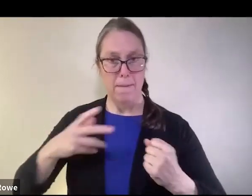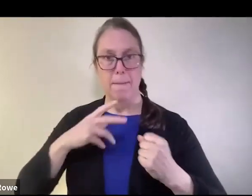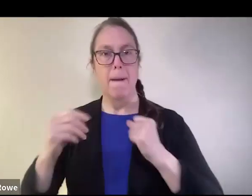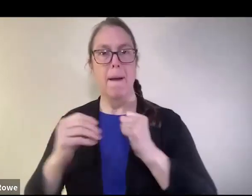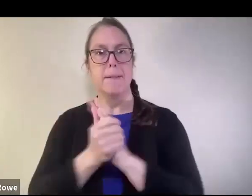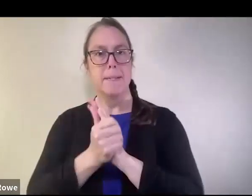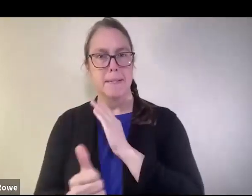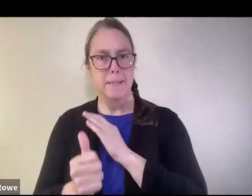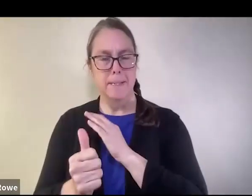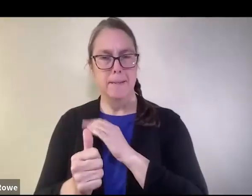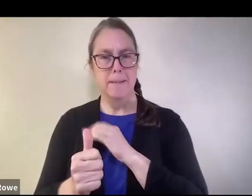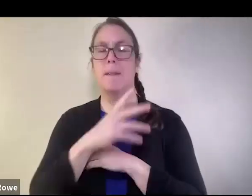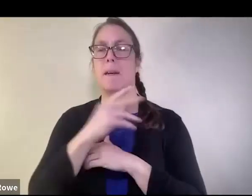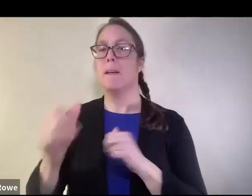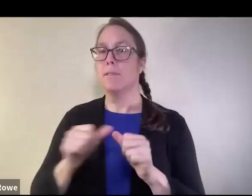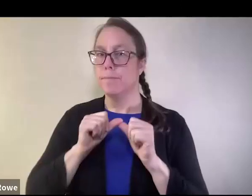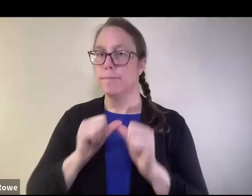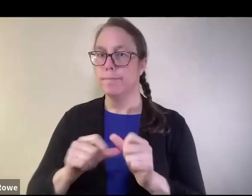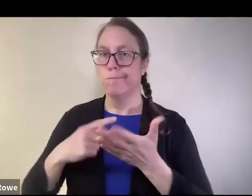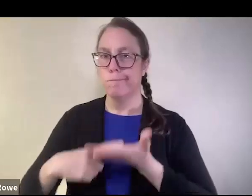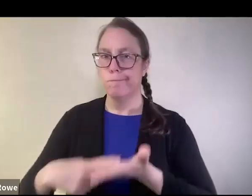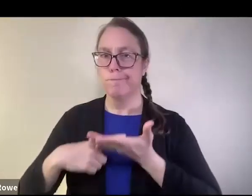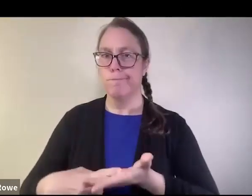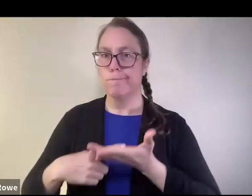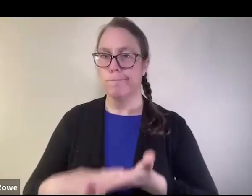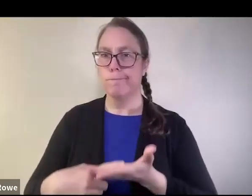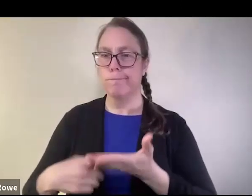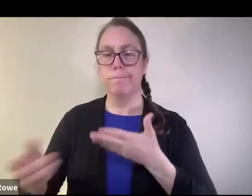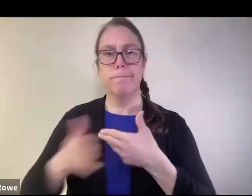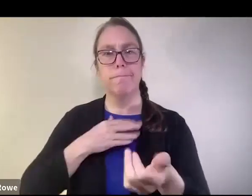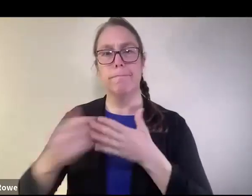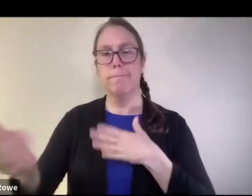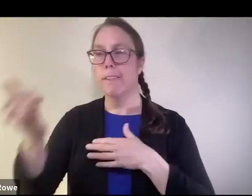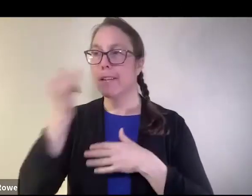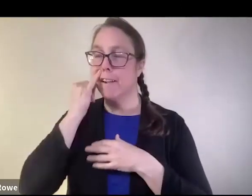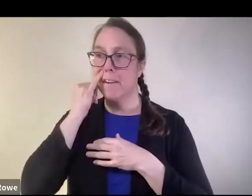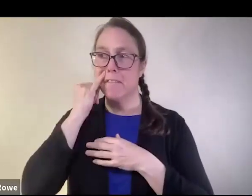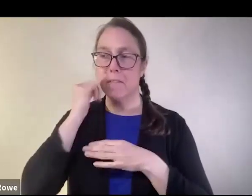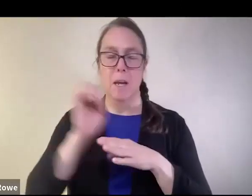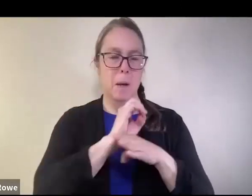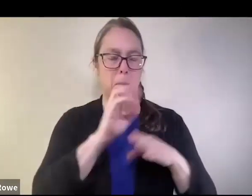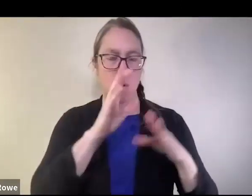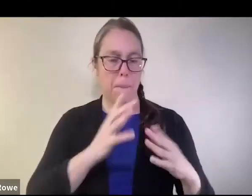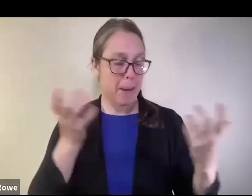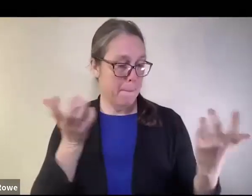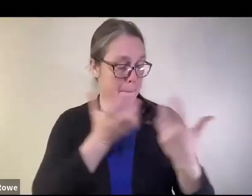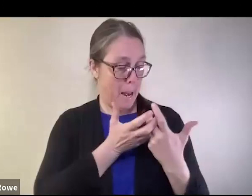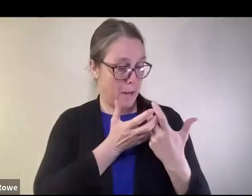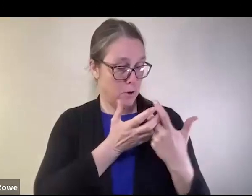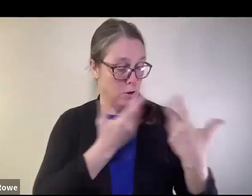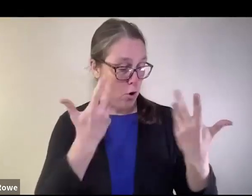and continued discussions, even when the employment match has been